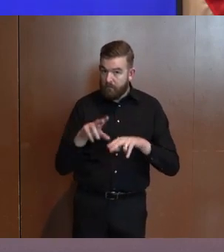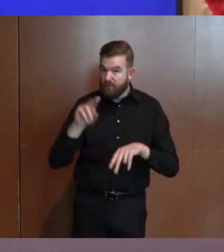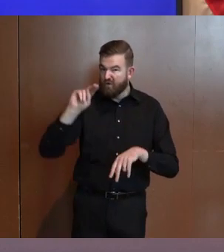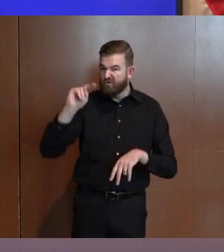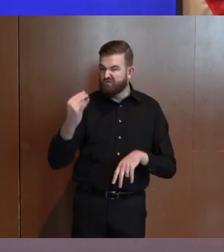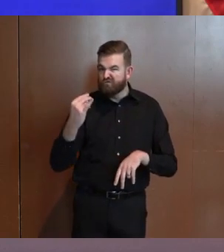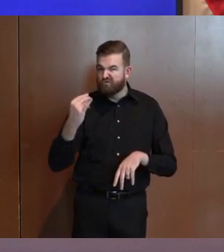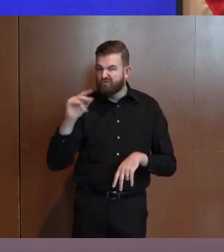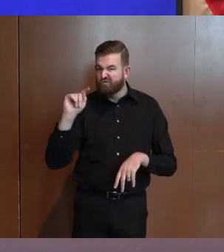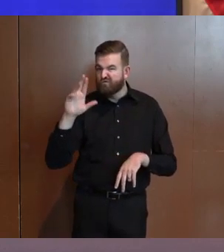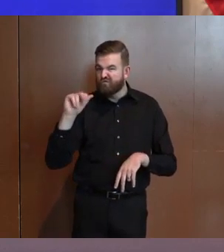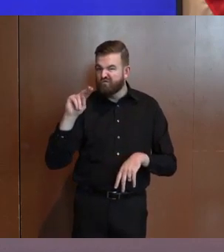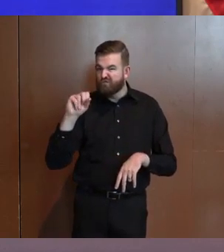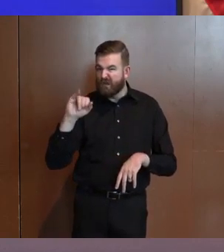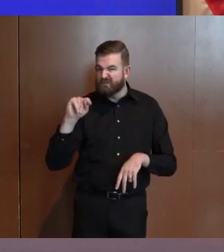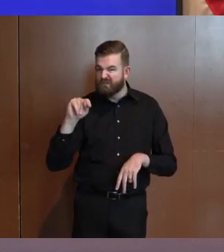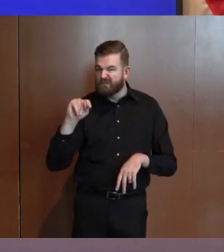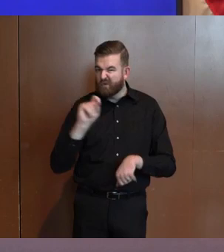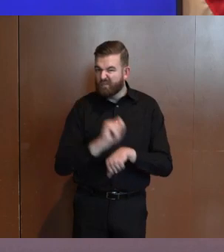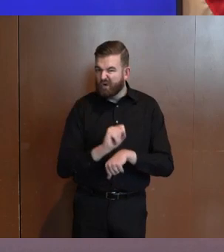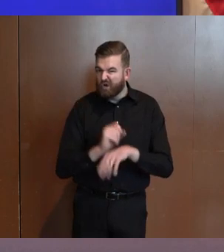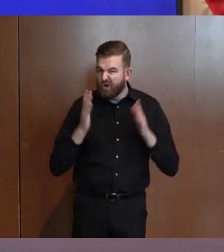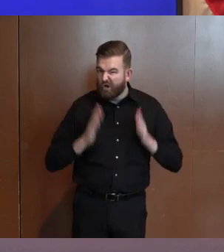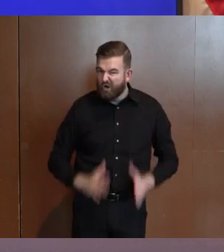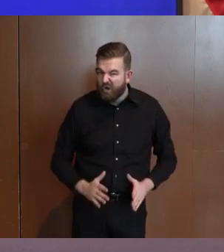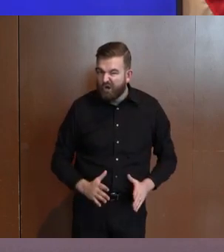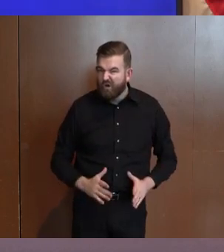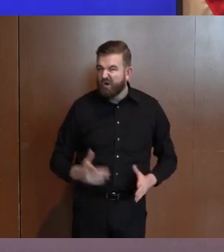procuring anything specifically for employees like